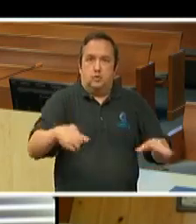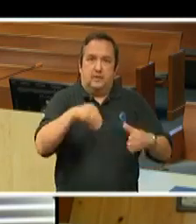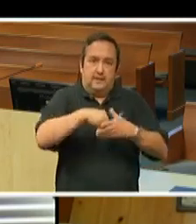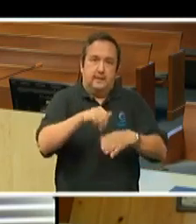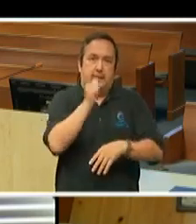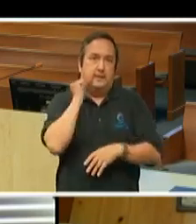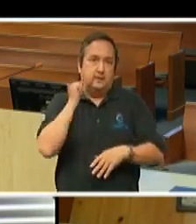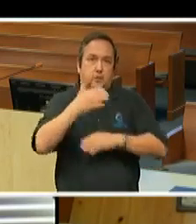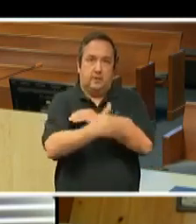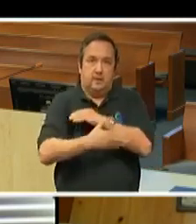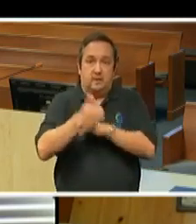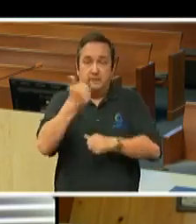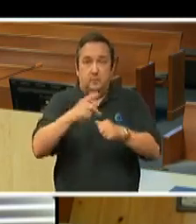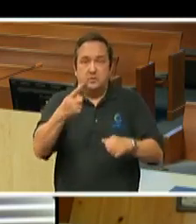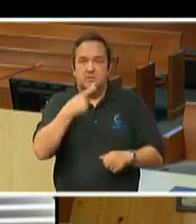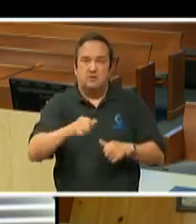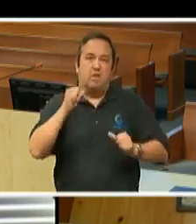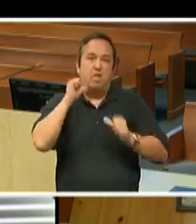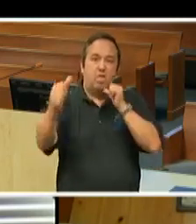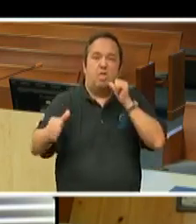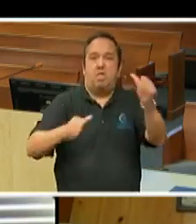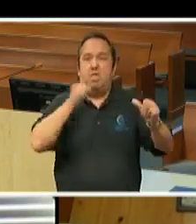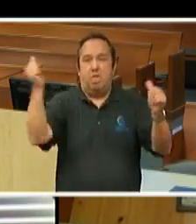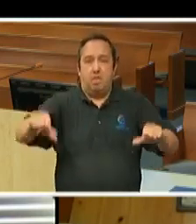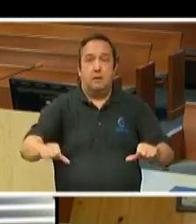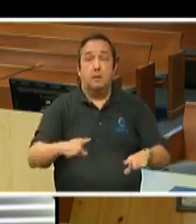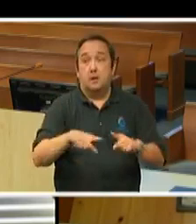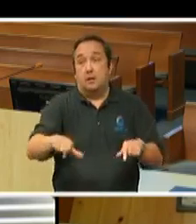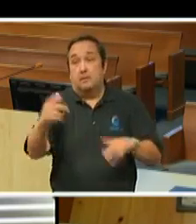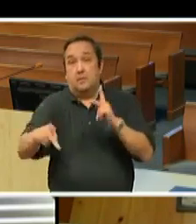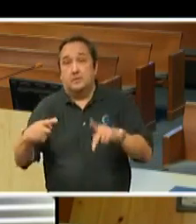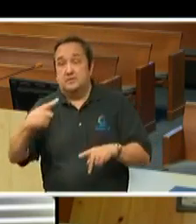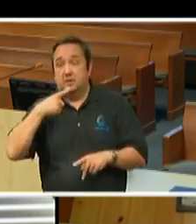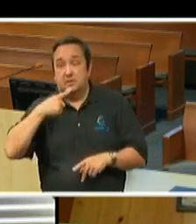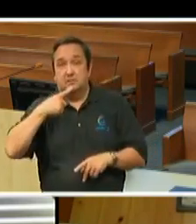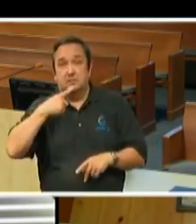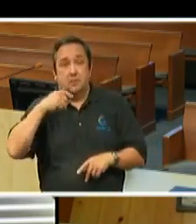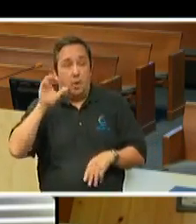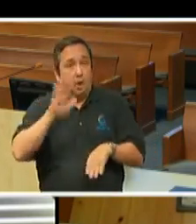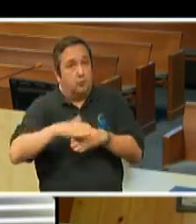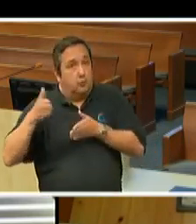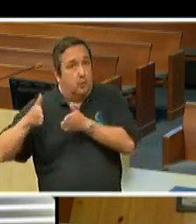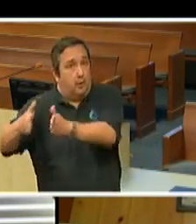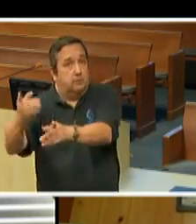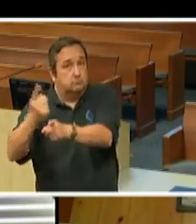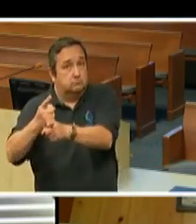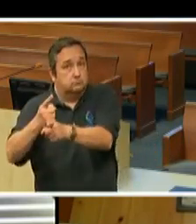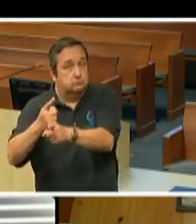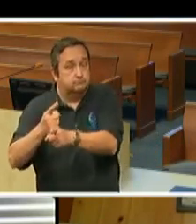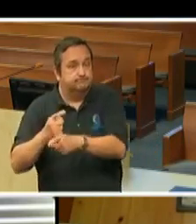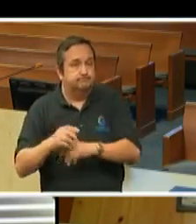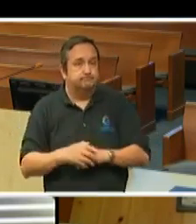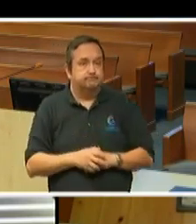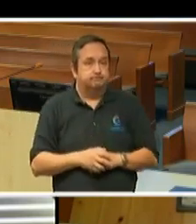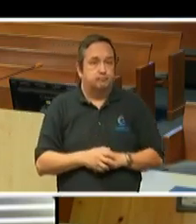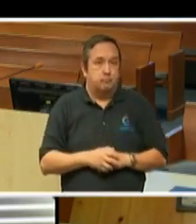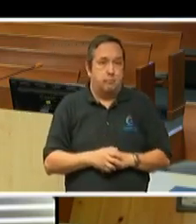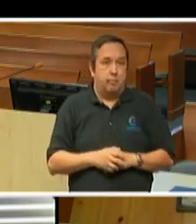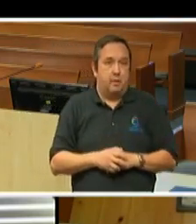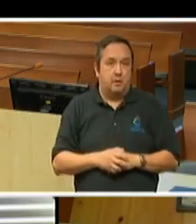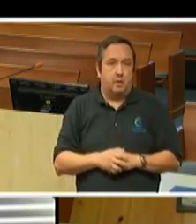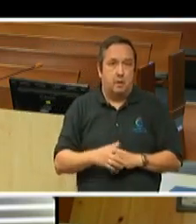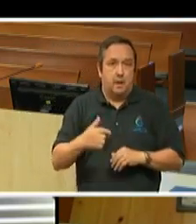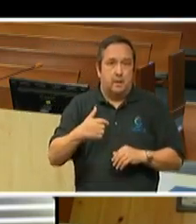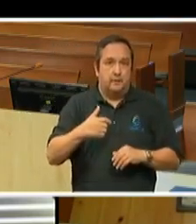every naysayer or doubter, there's a dozen people who say we're on the right course. The graph actually shows it, and you